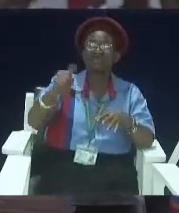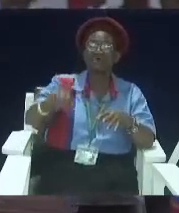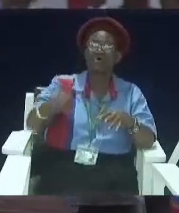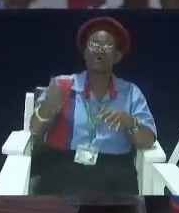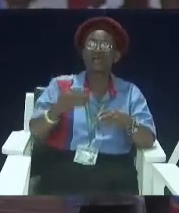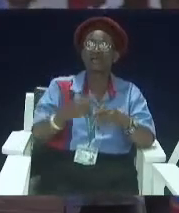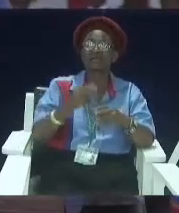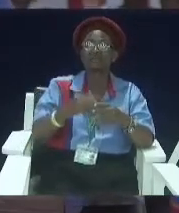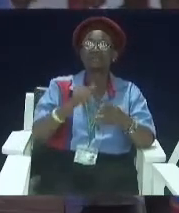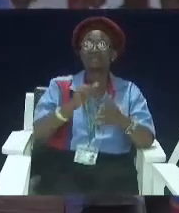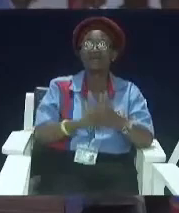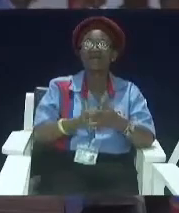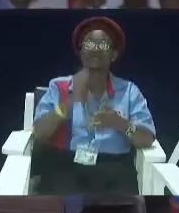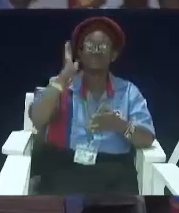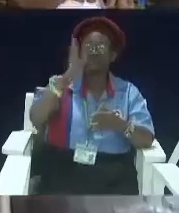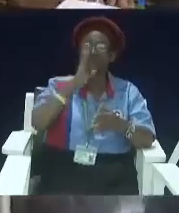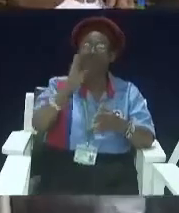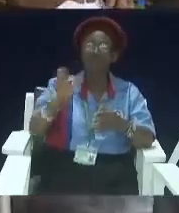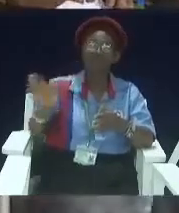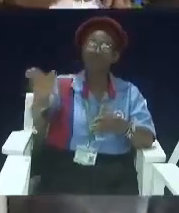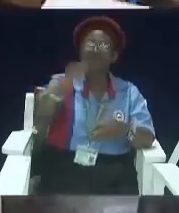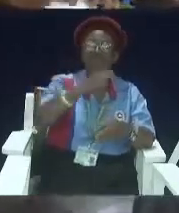that will be your testimony.